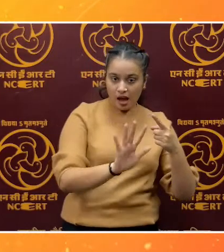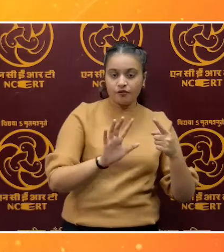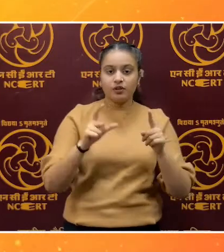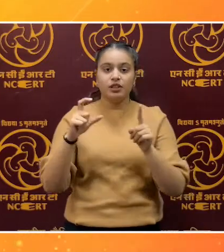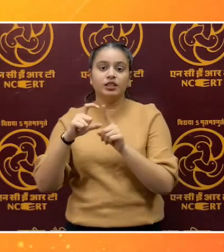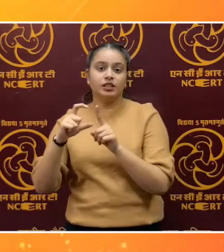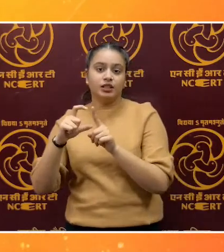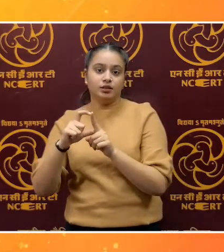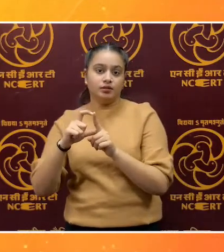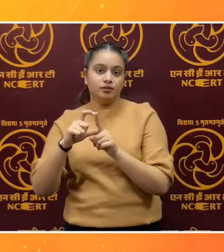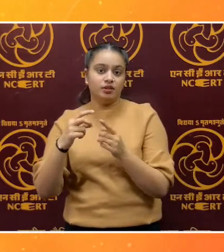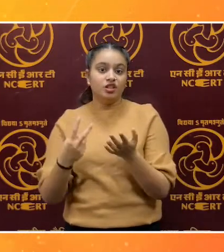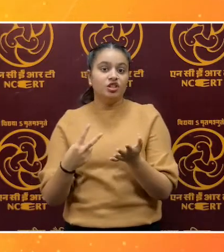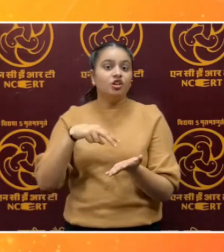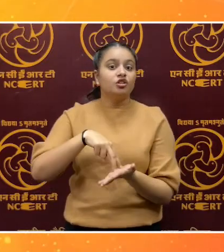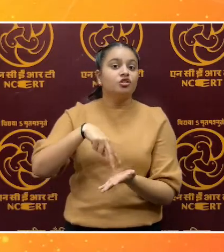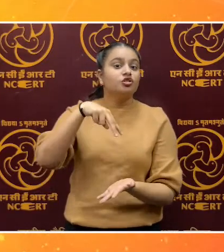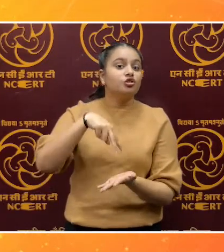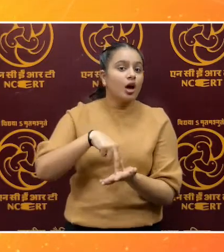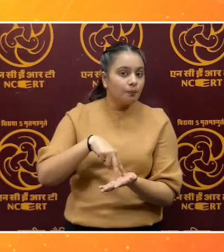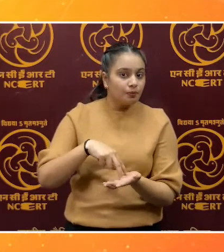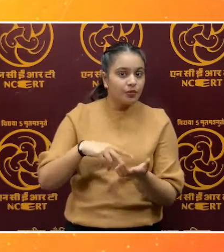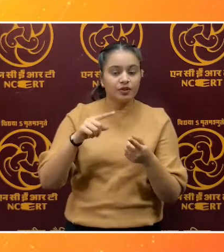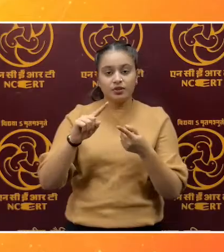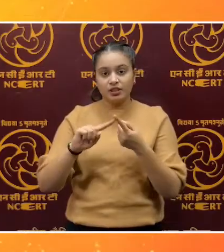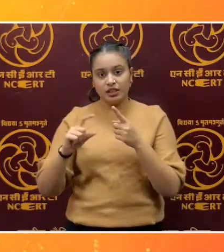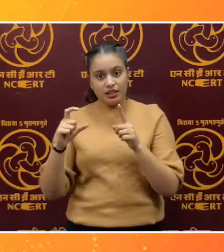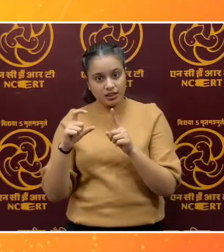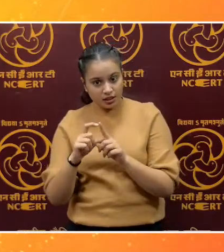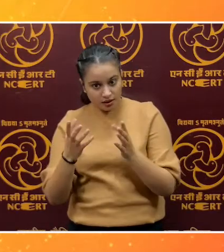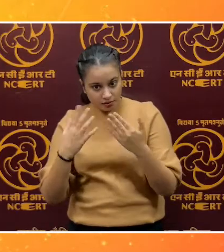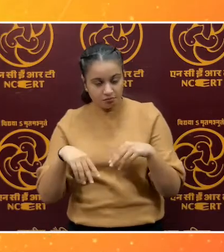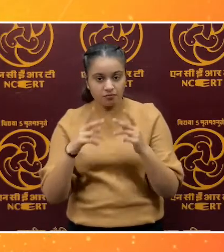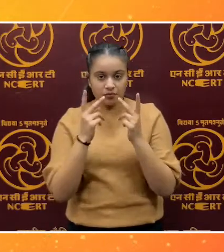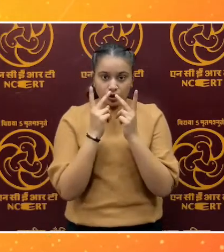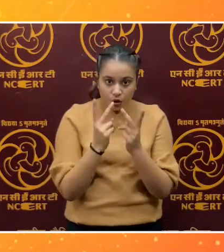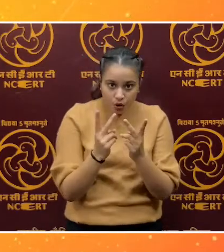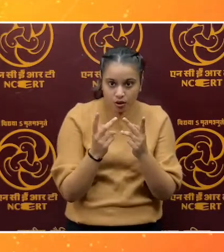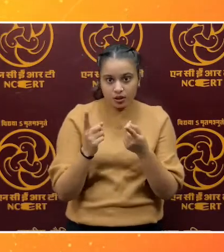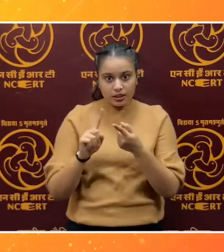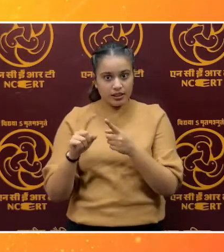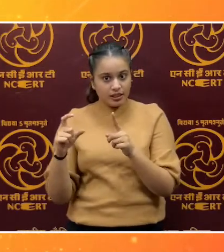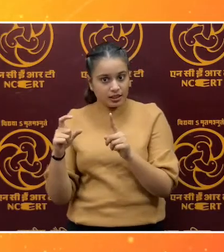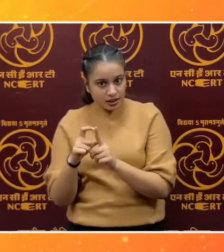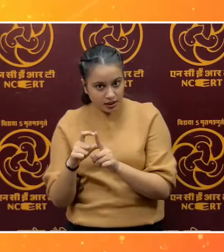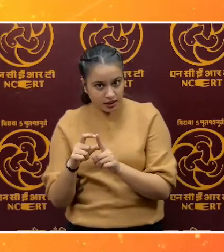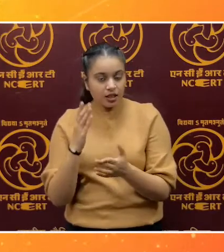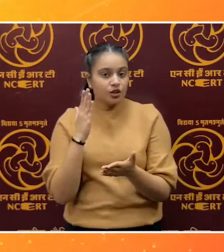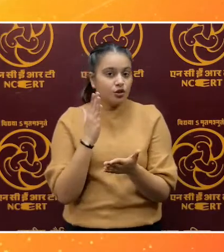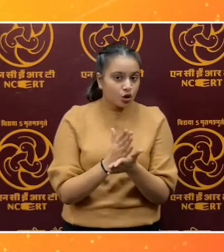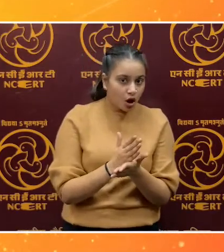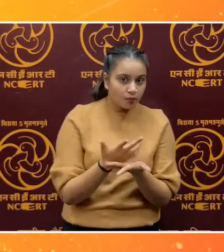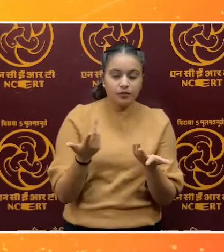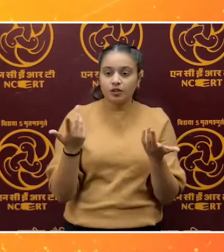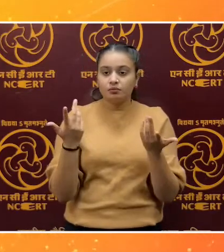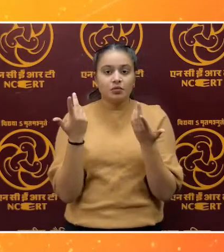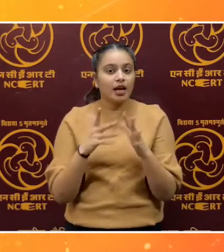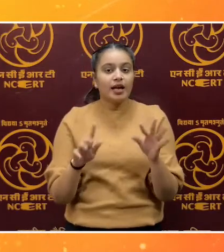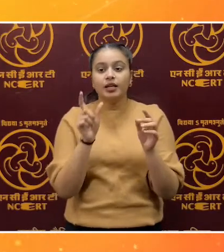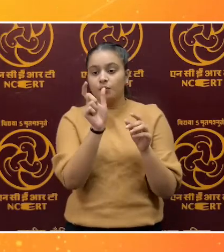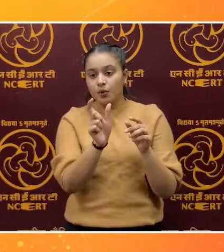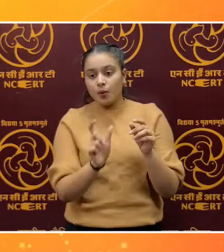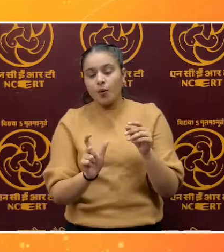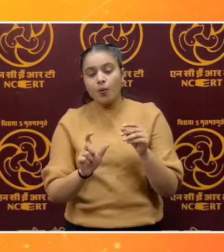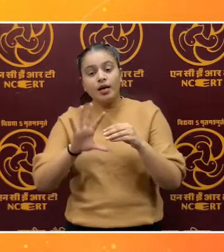become jumped, close will become closed, look will become looked, played, stopped, baked, like that, right?